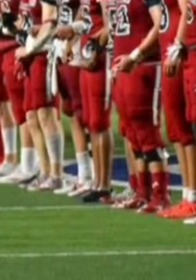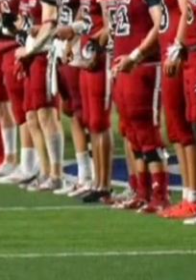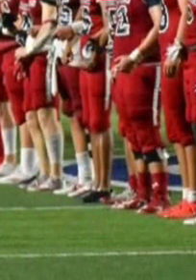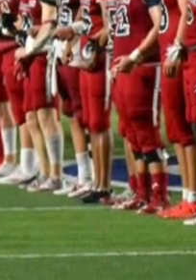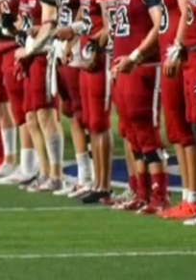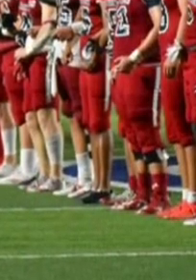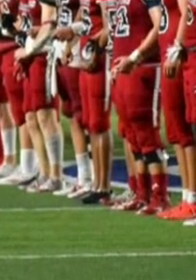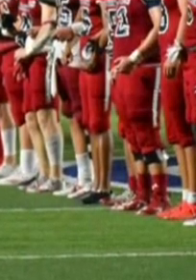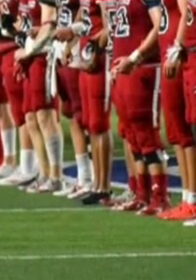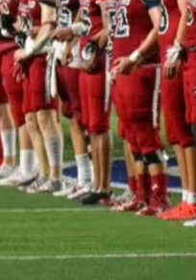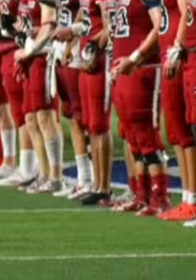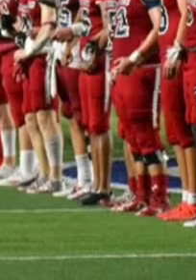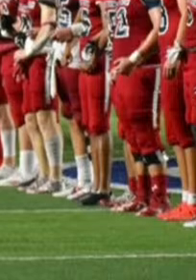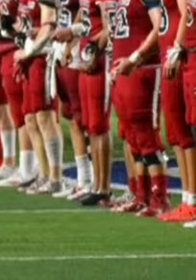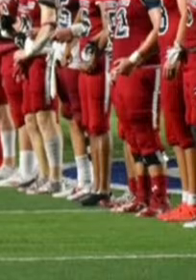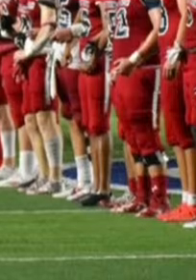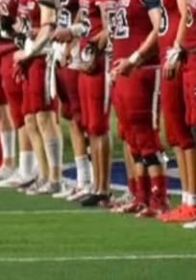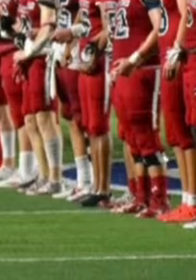sunrise.